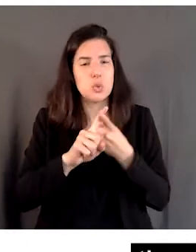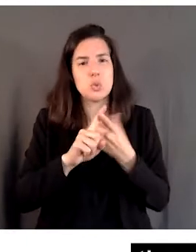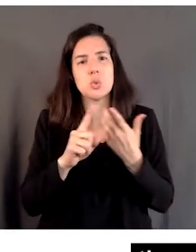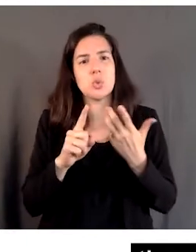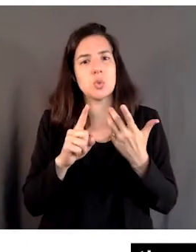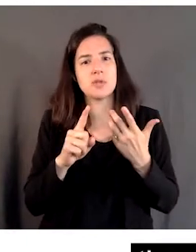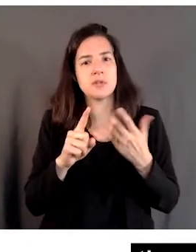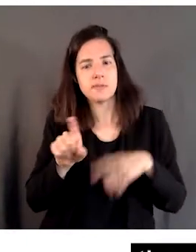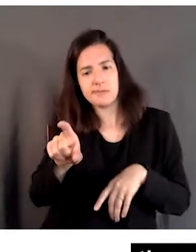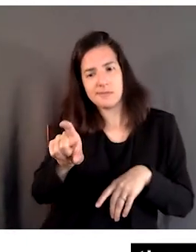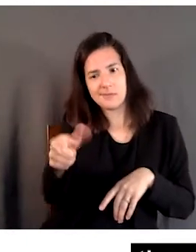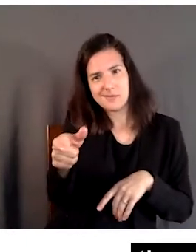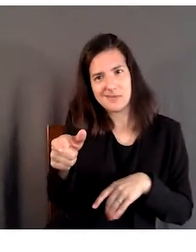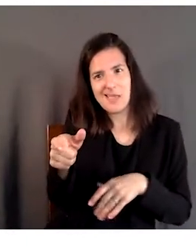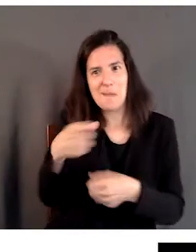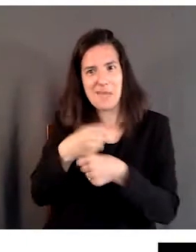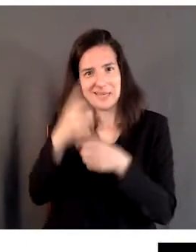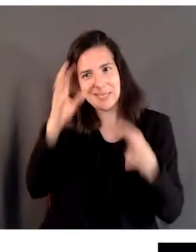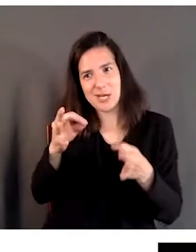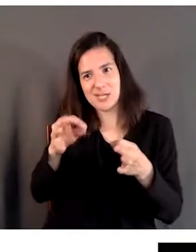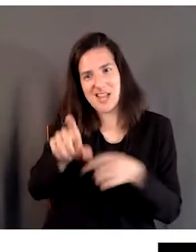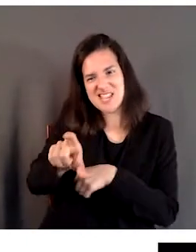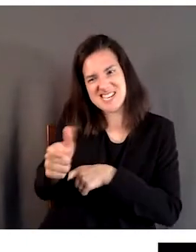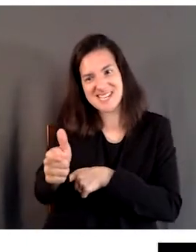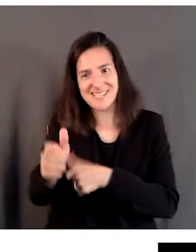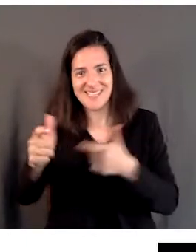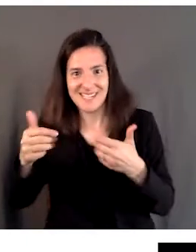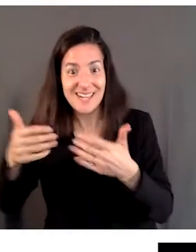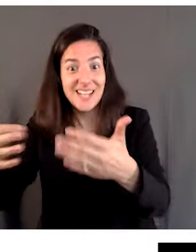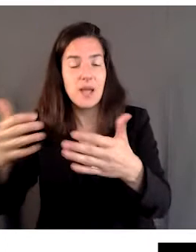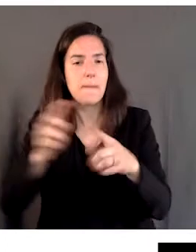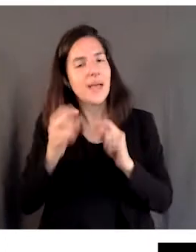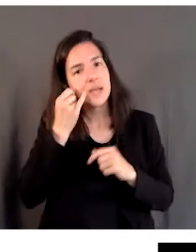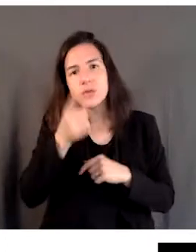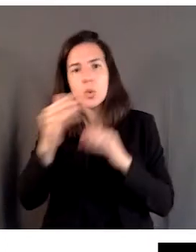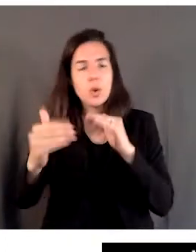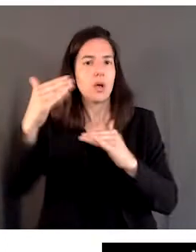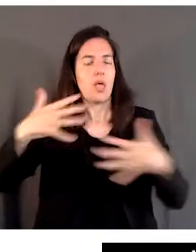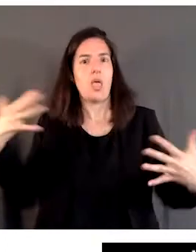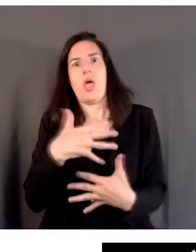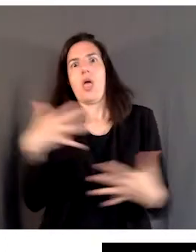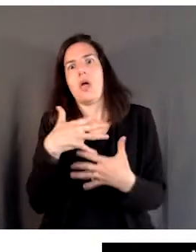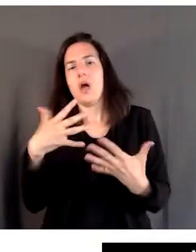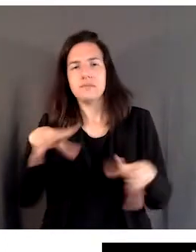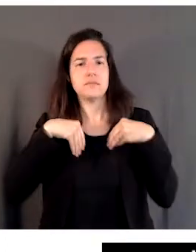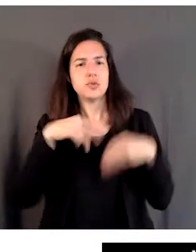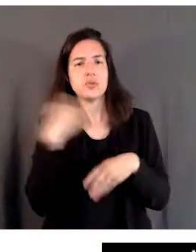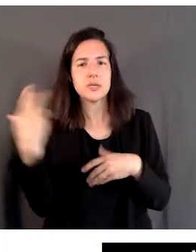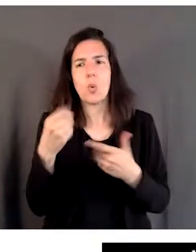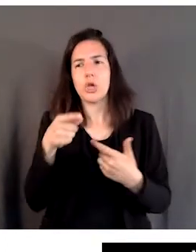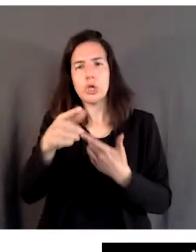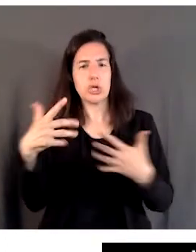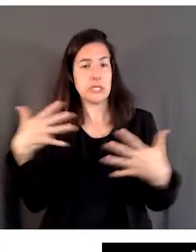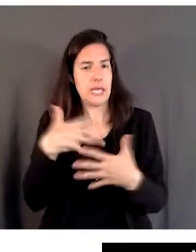turn the lever and make decisions, and you're scared of taking a risk, or you're scared of being